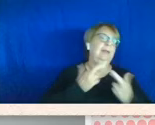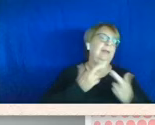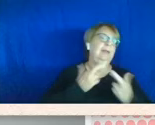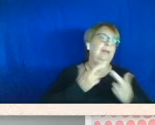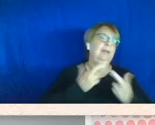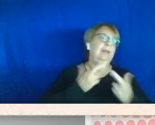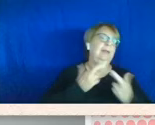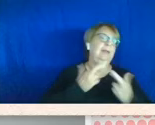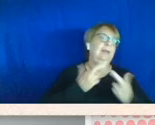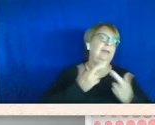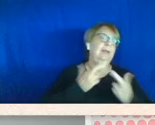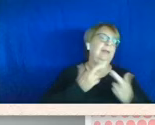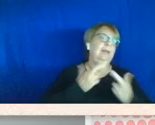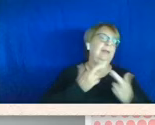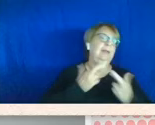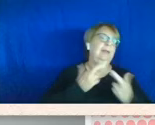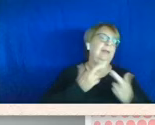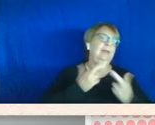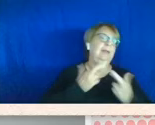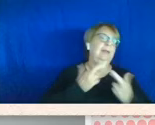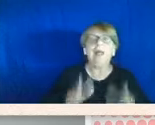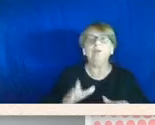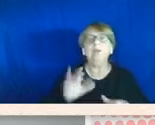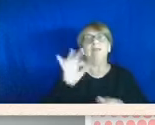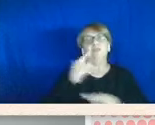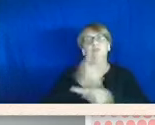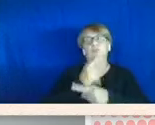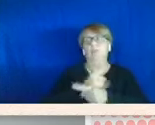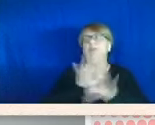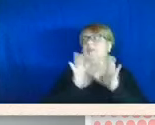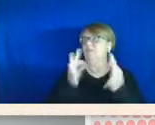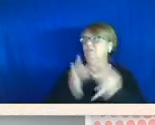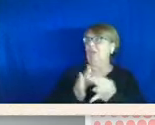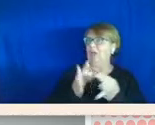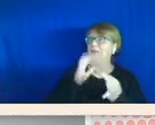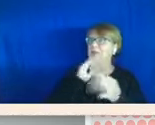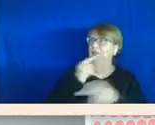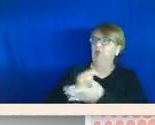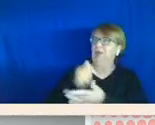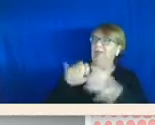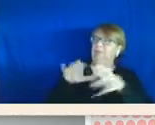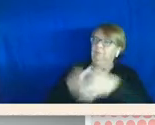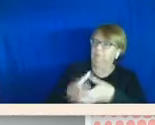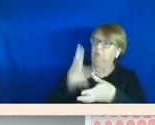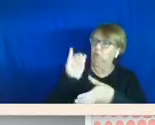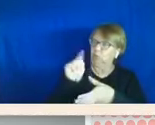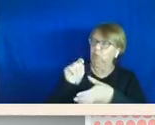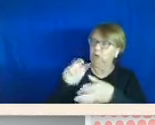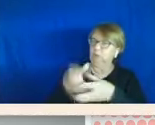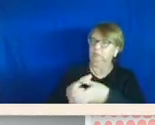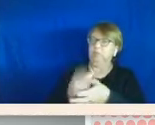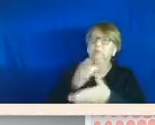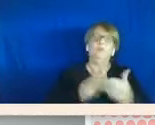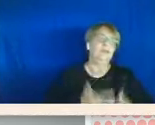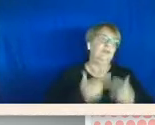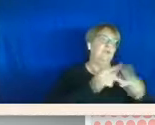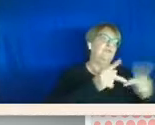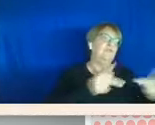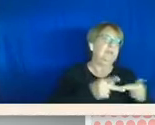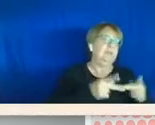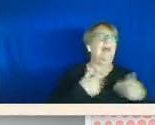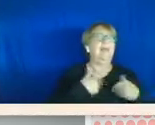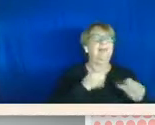management. Where appropriate, the family is treated as a unit. So in some of our residential facilities, they have the capability of